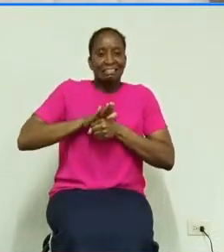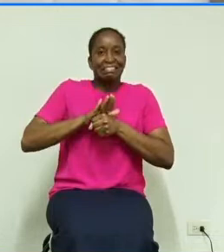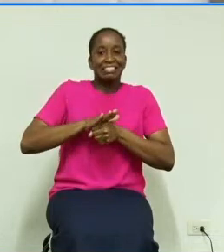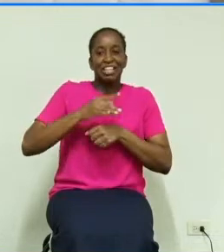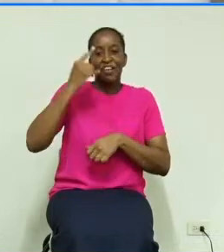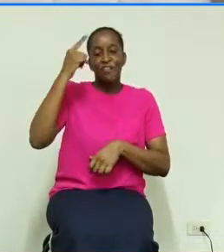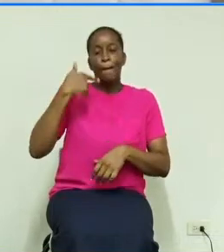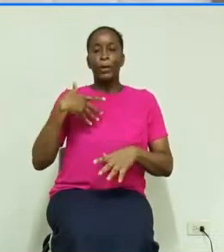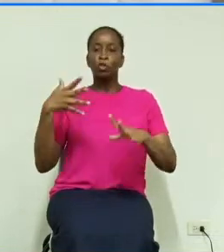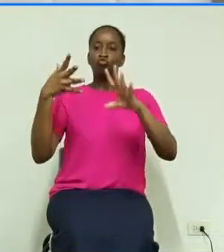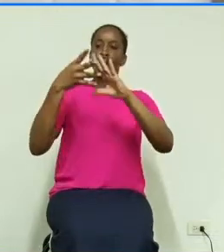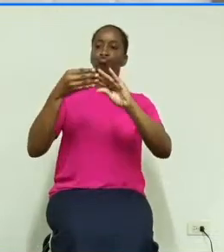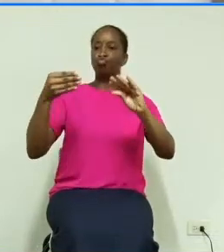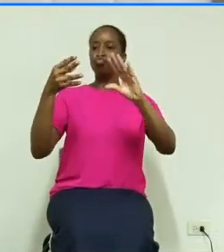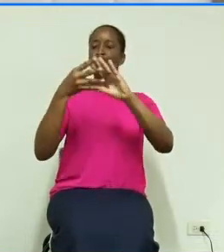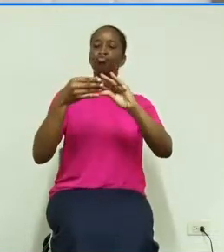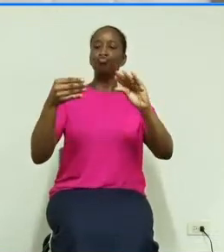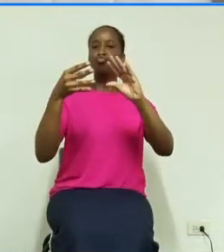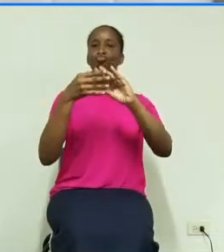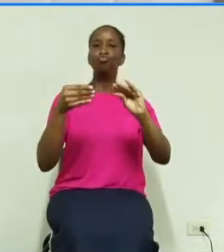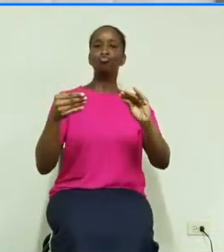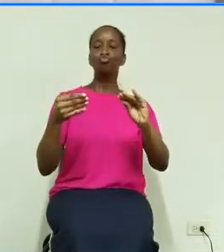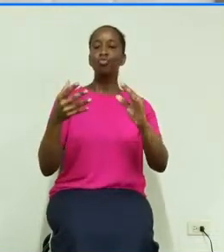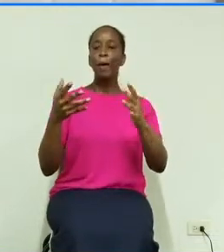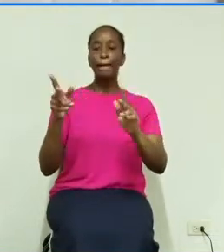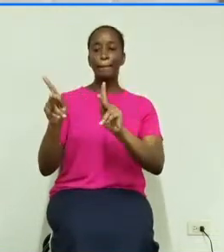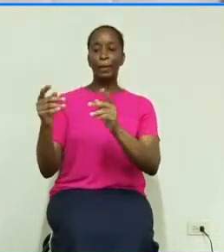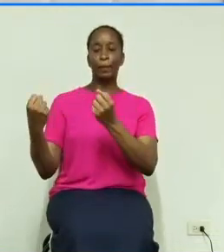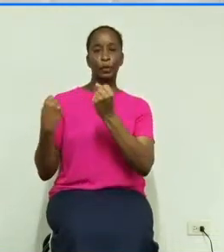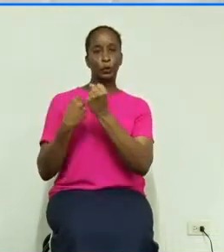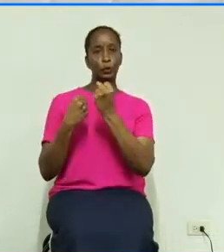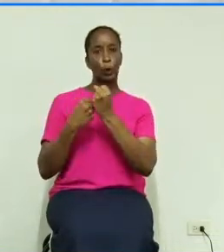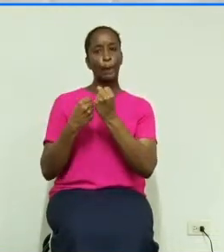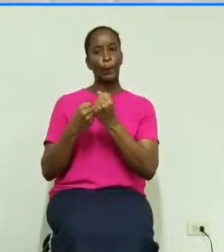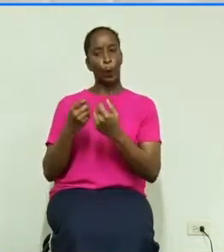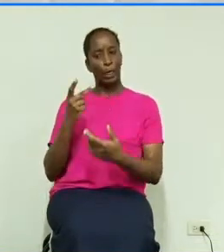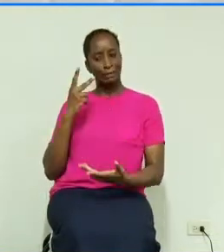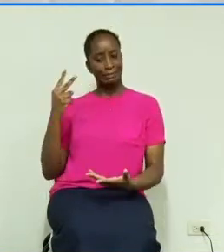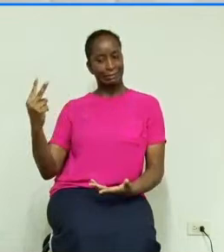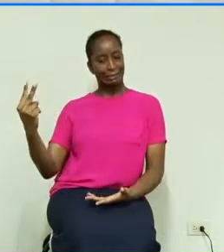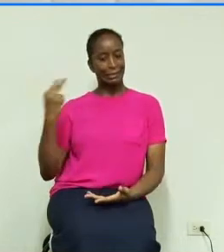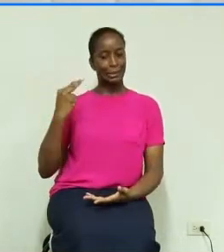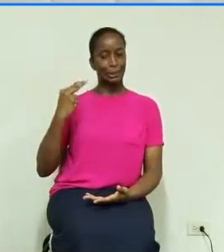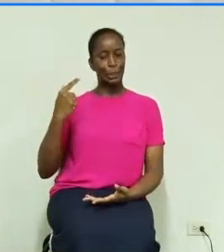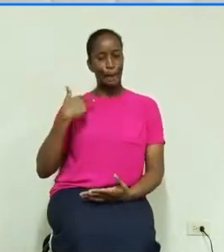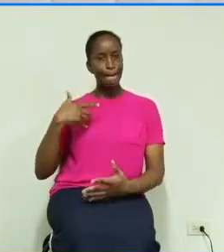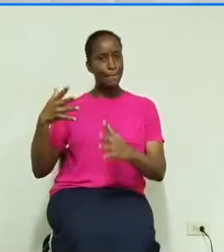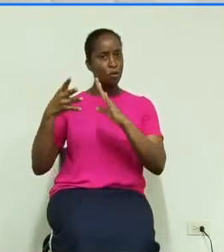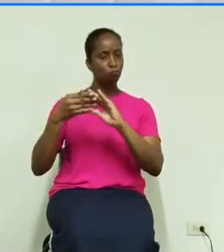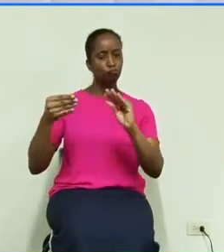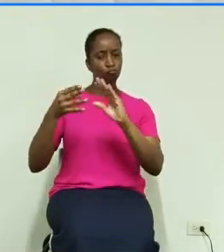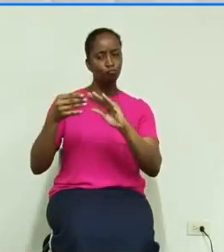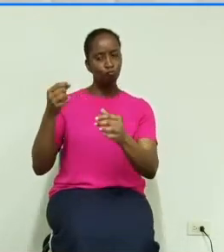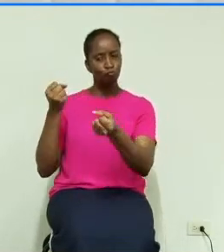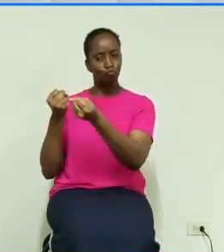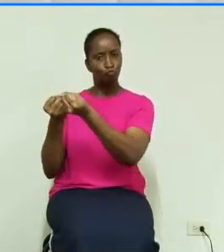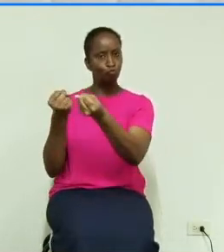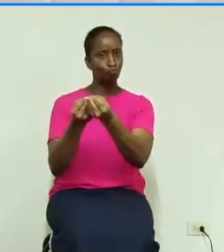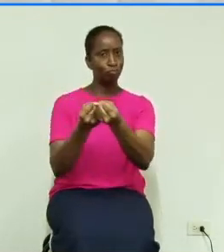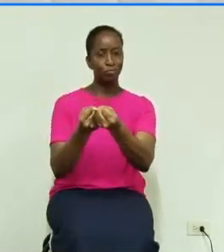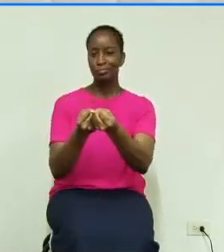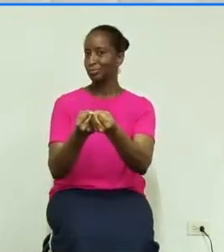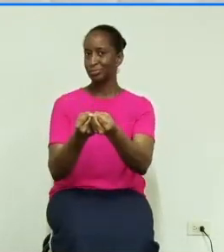opportunity for sober reflection in the upper chamber. If that is not the case, I want to